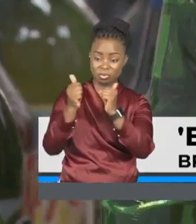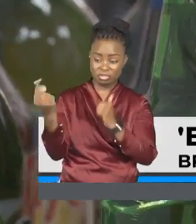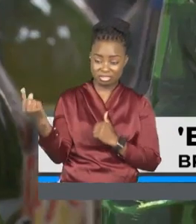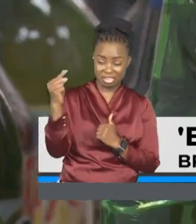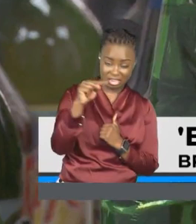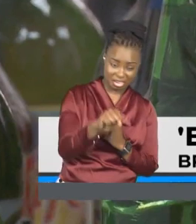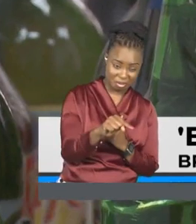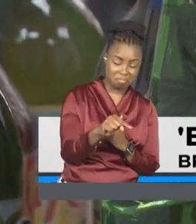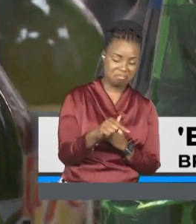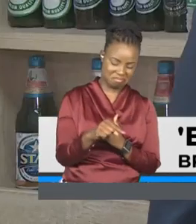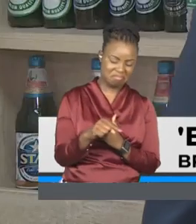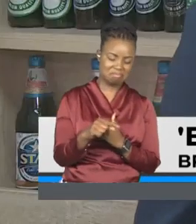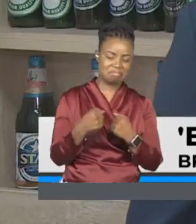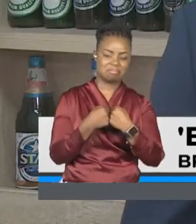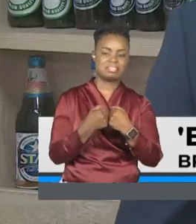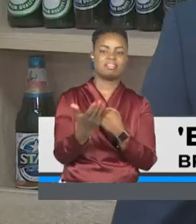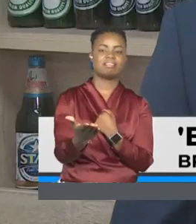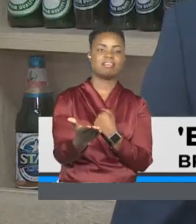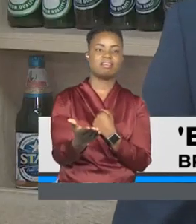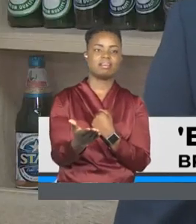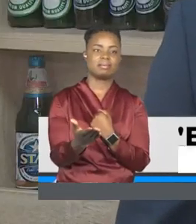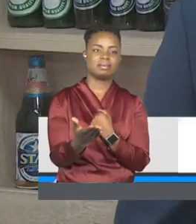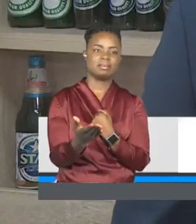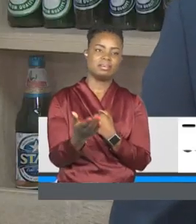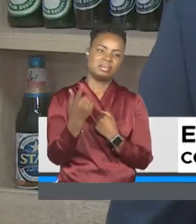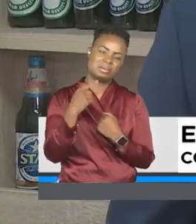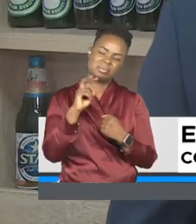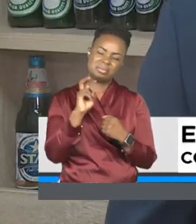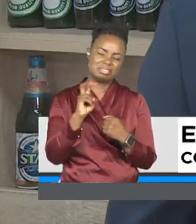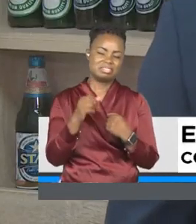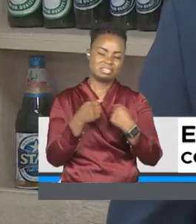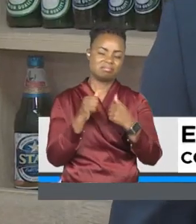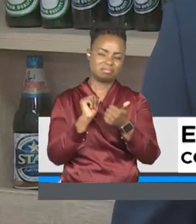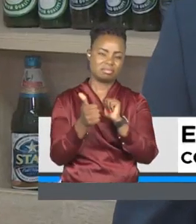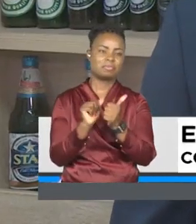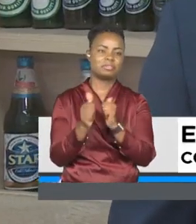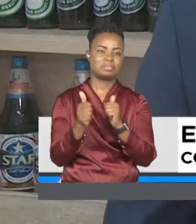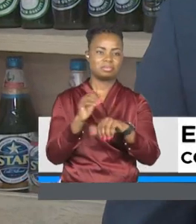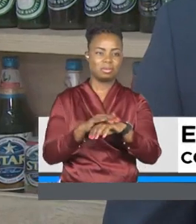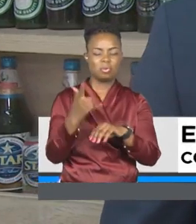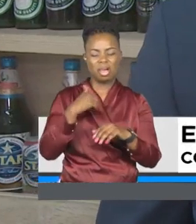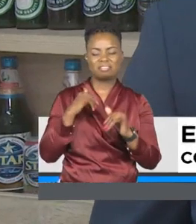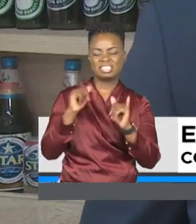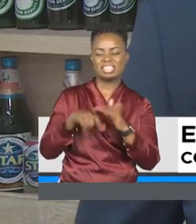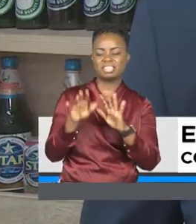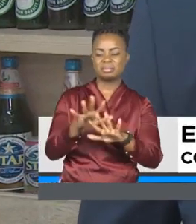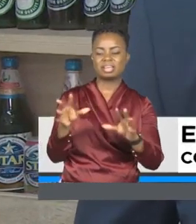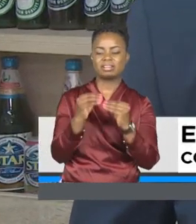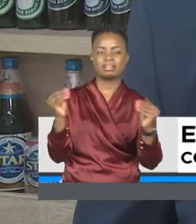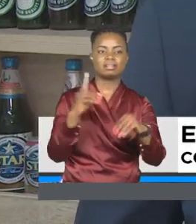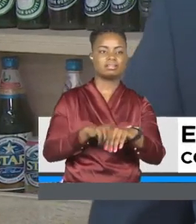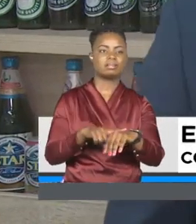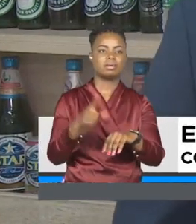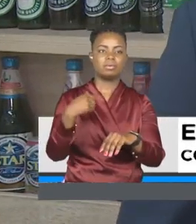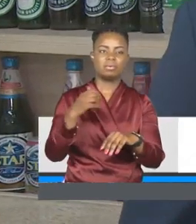country's growing appeal. We see it as a fair game between competition, as in competitors. We have been in this market a long time.